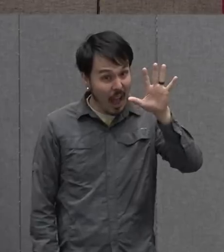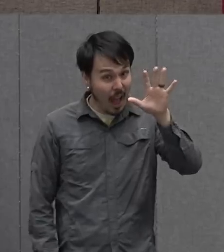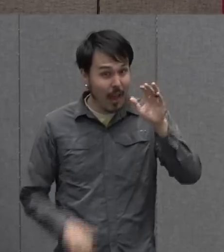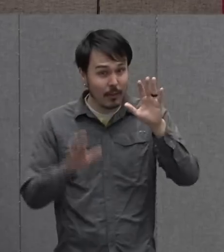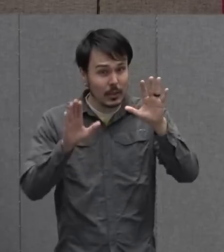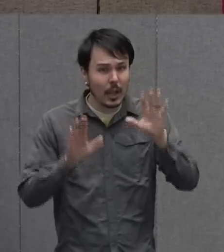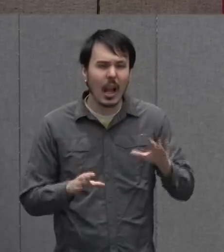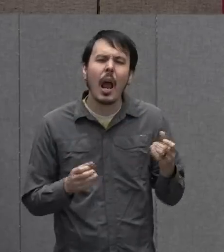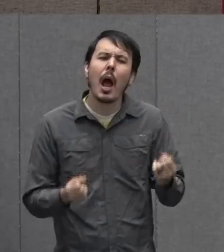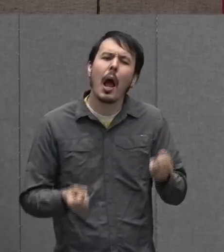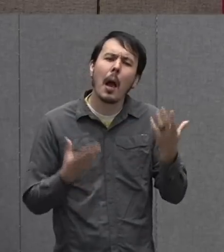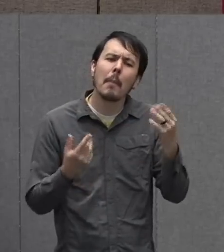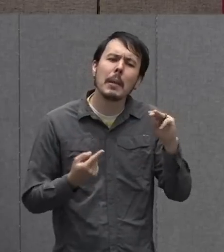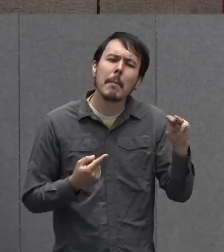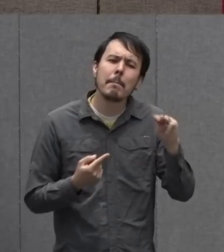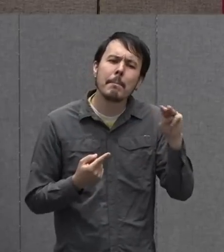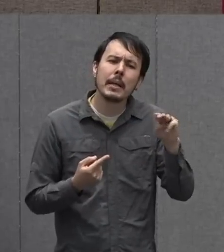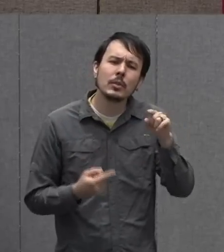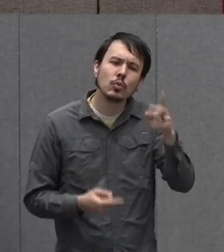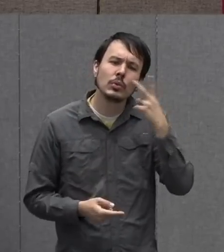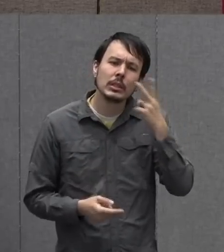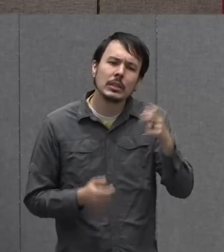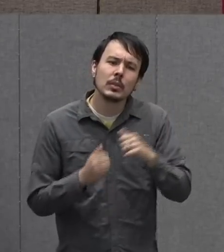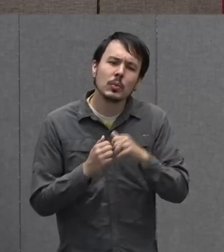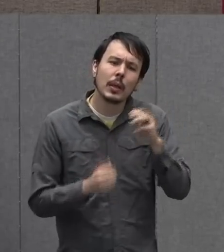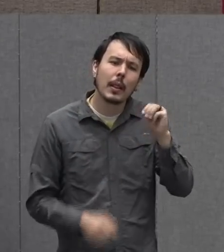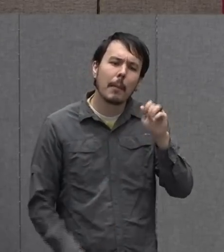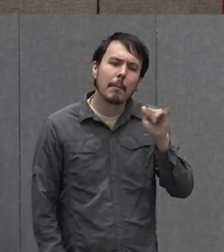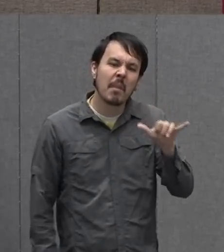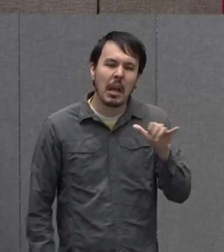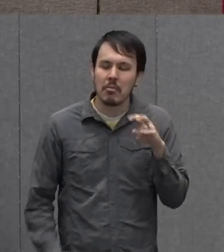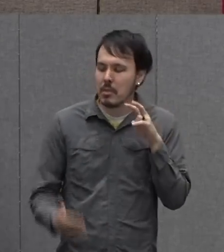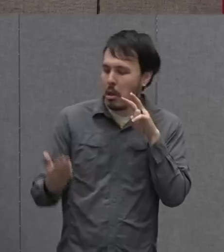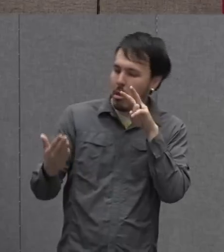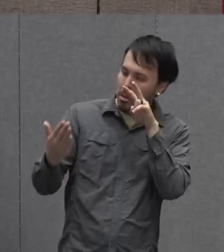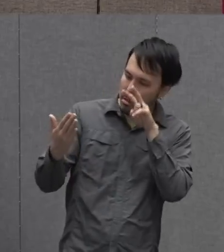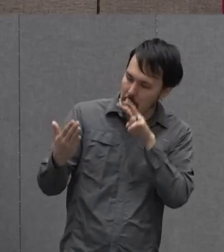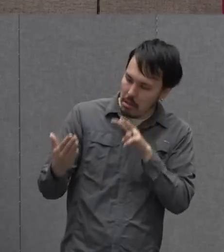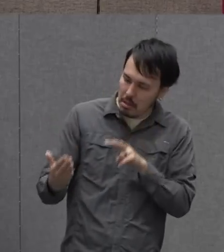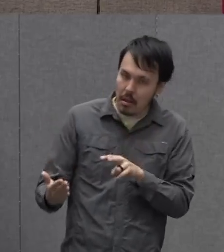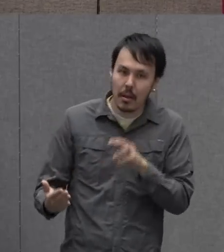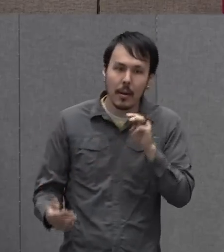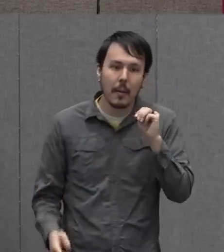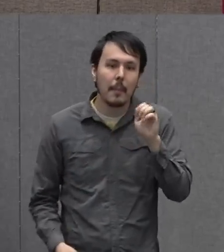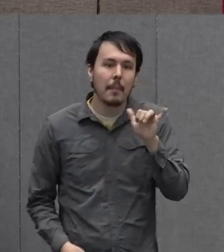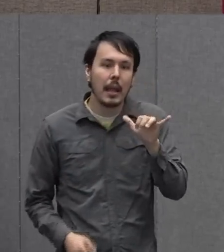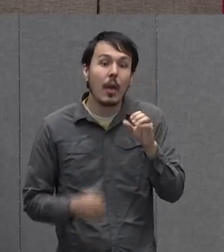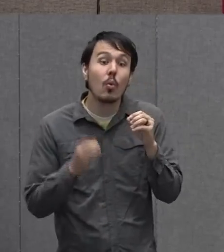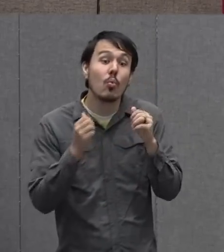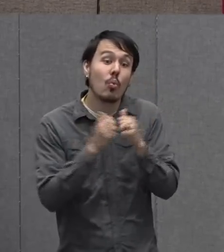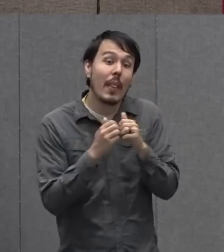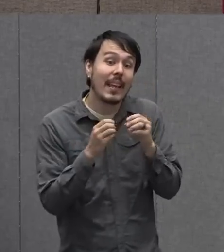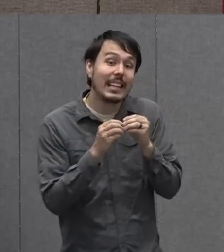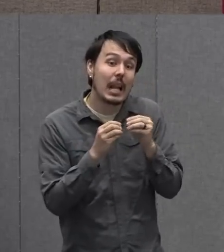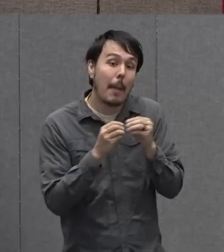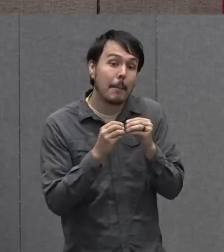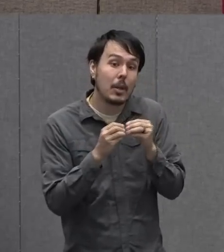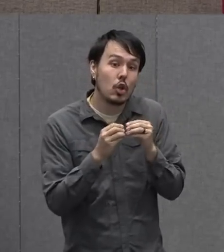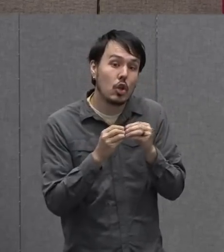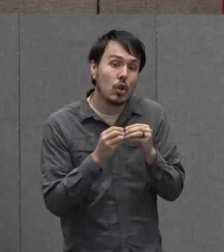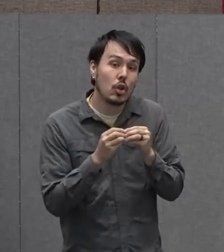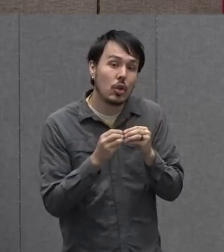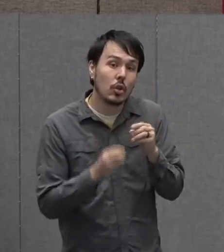many Mondays are there in May? Let's look at all the Mondays with a number in the